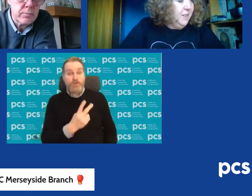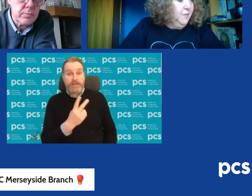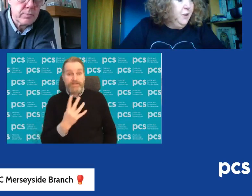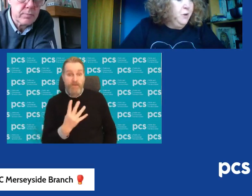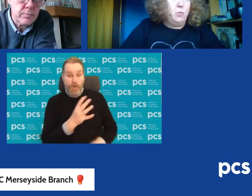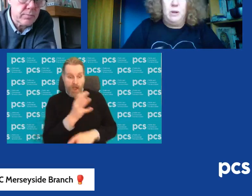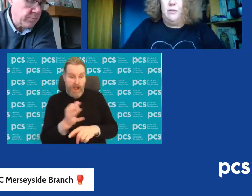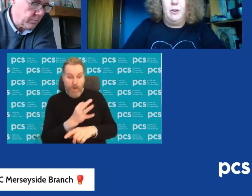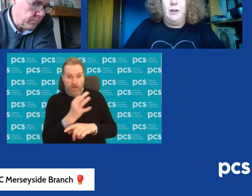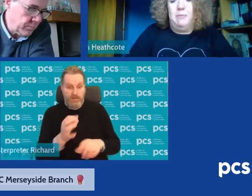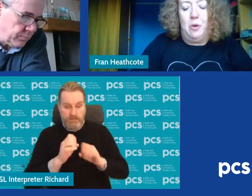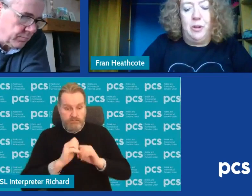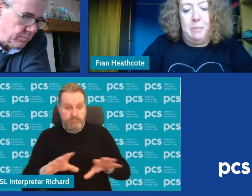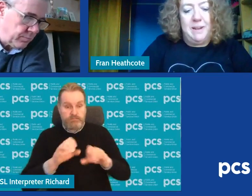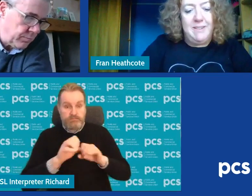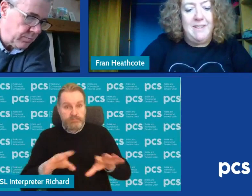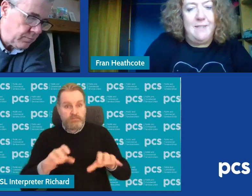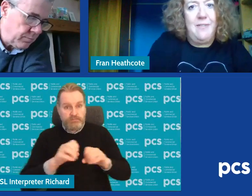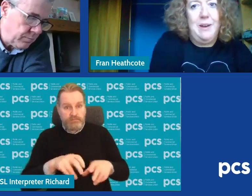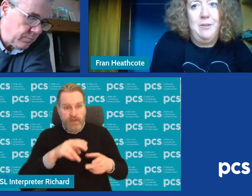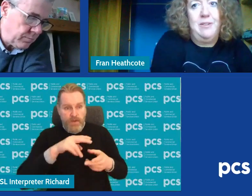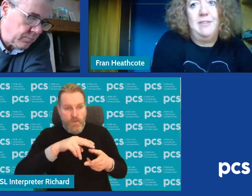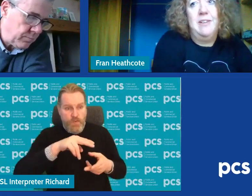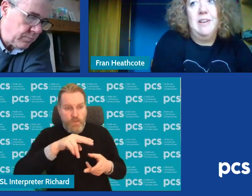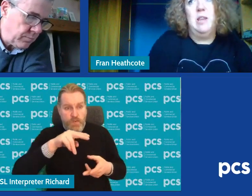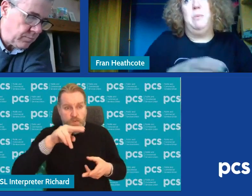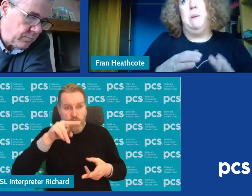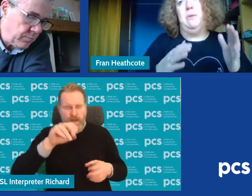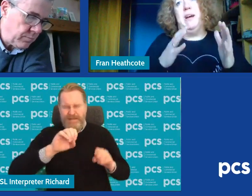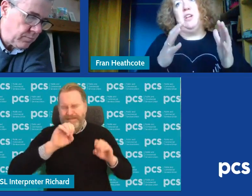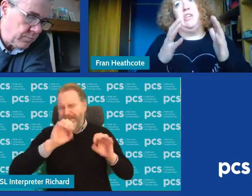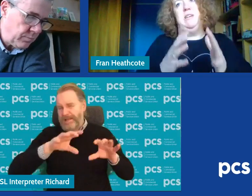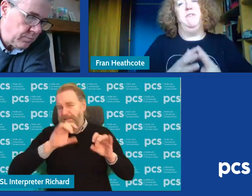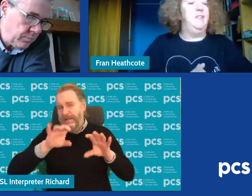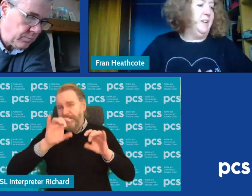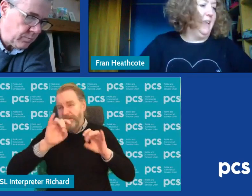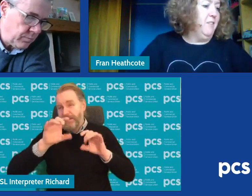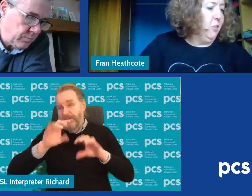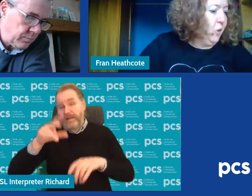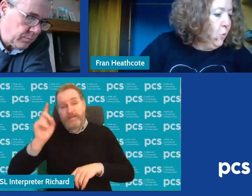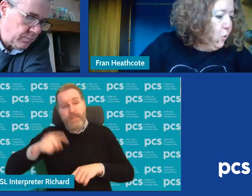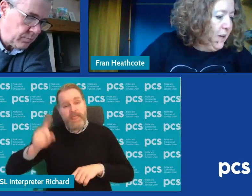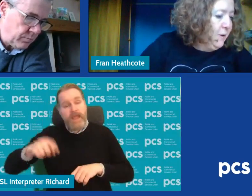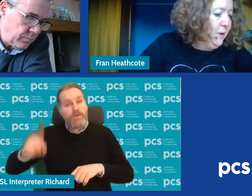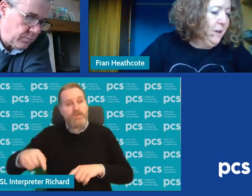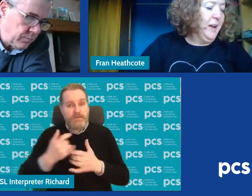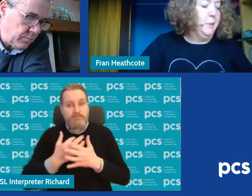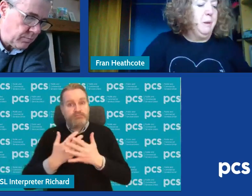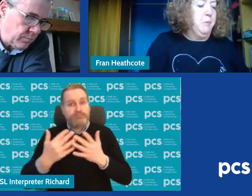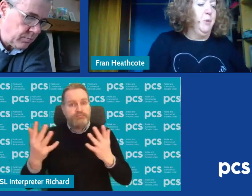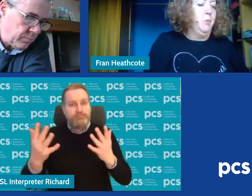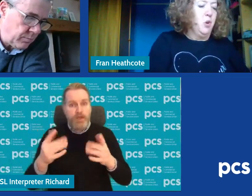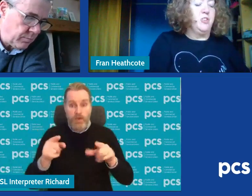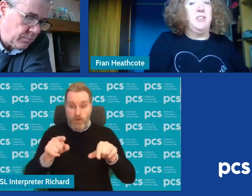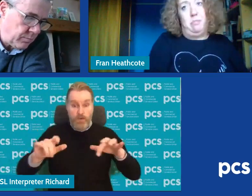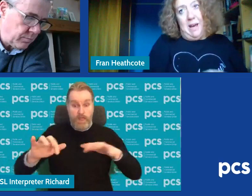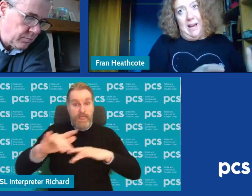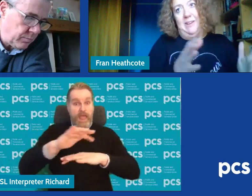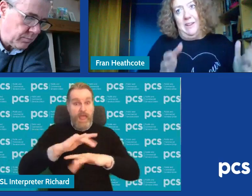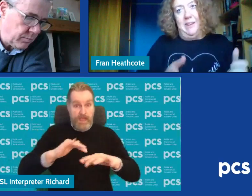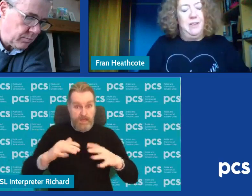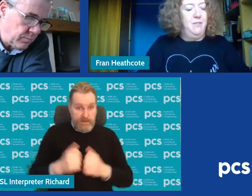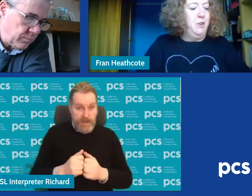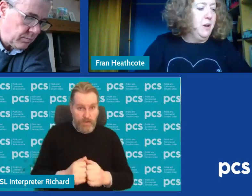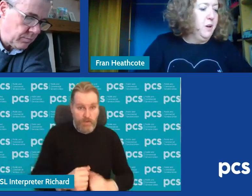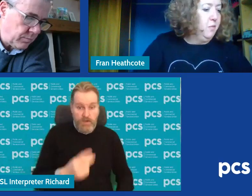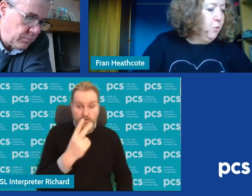broadcast, the views will have gone up by tens of thousands. The people that actually physically are on the call now are the people that watch this back